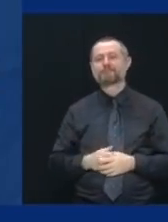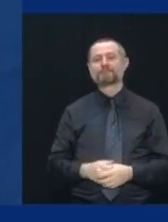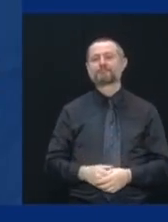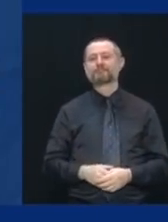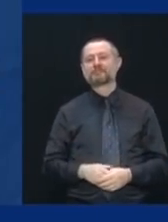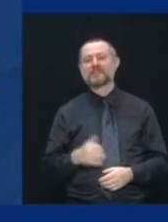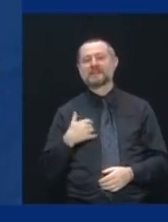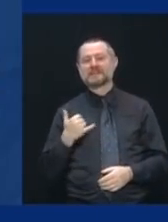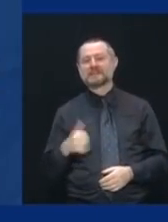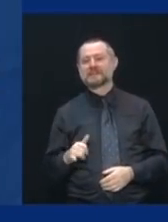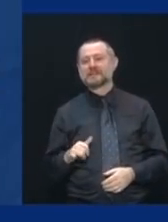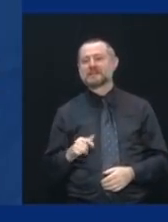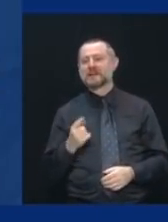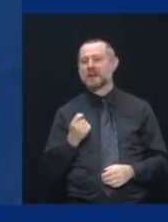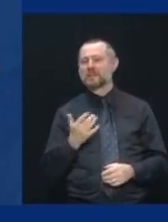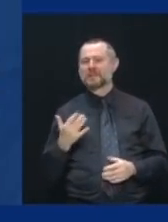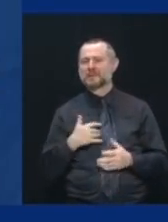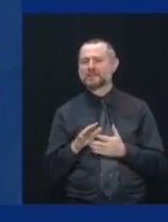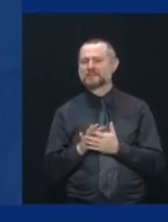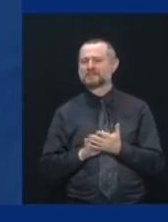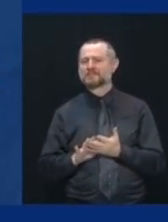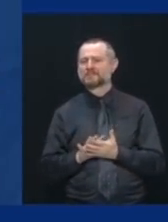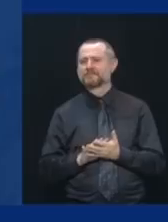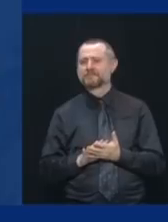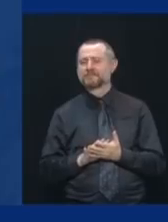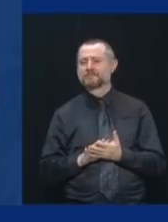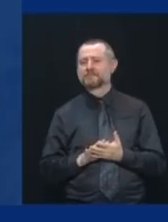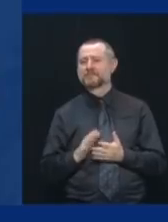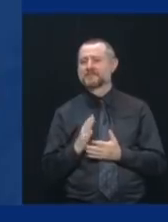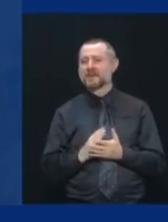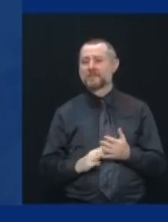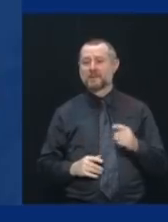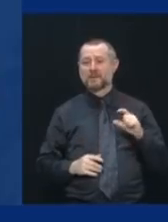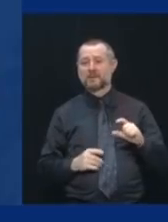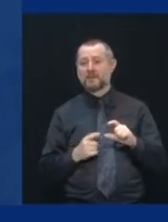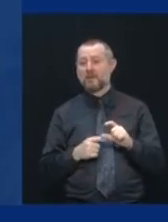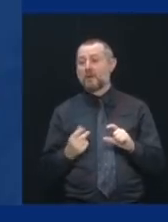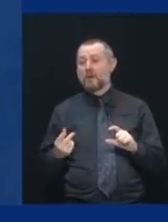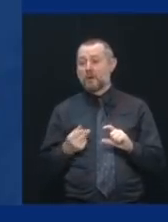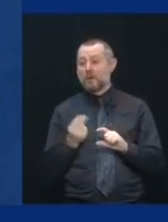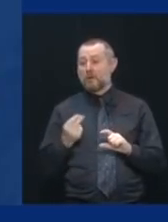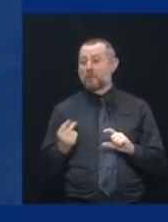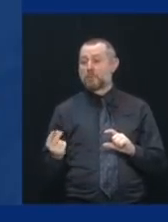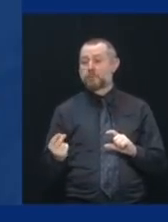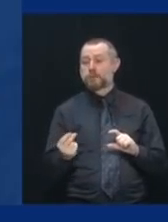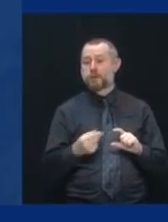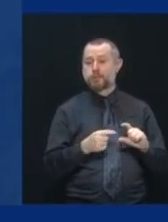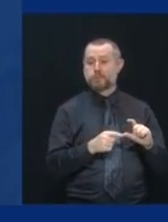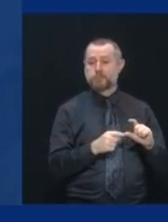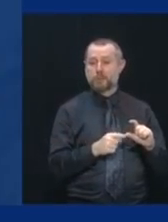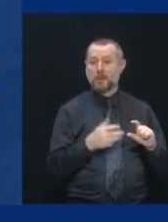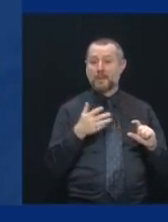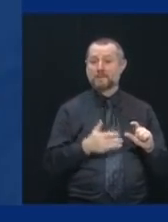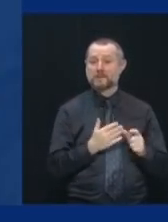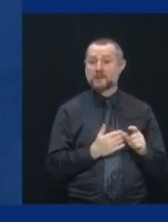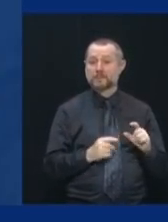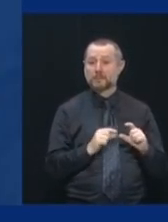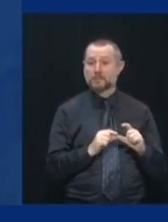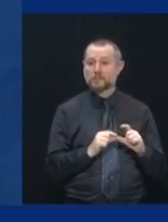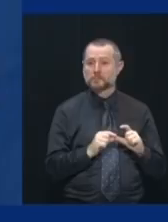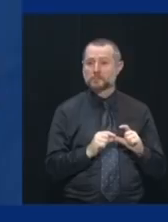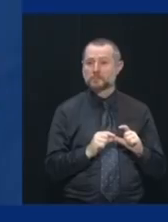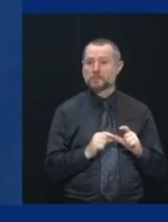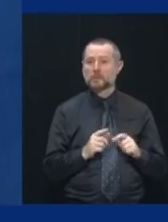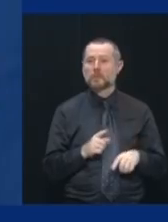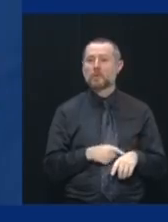a question on excess doses. There's a long-term care facility program, the program